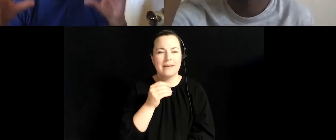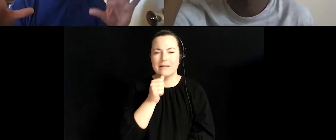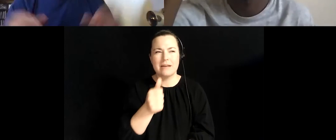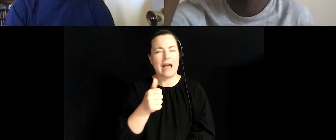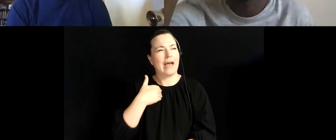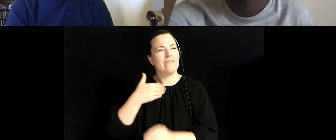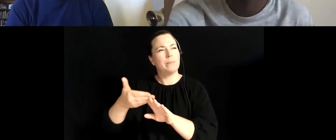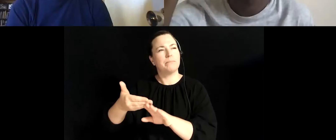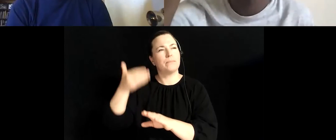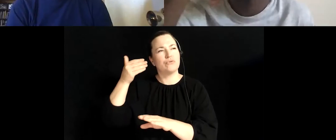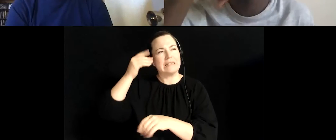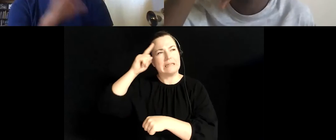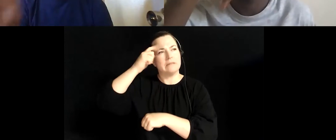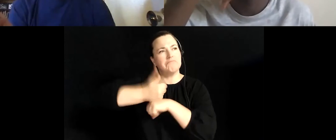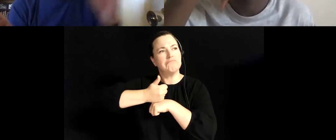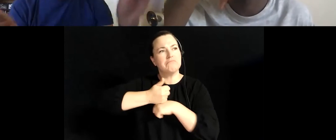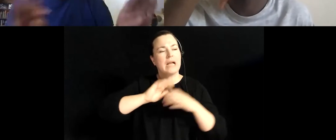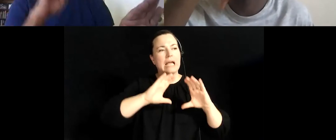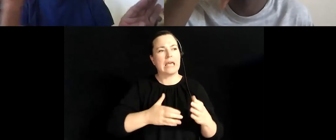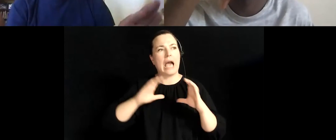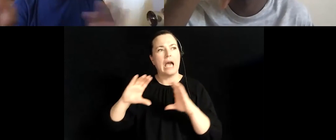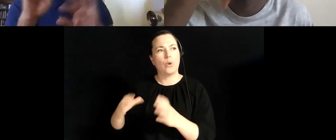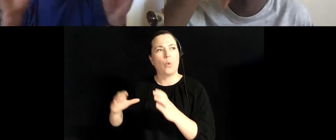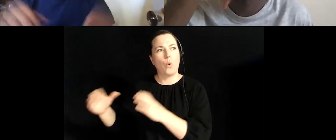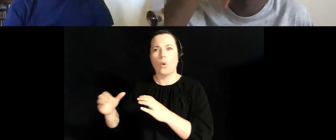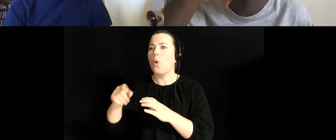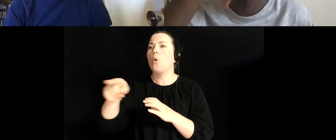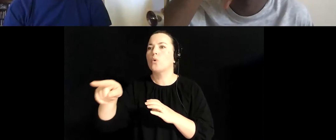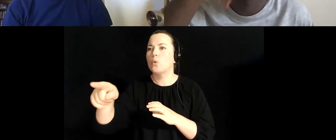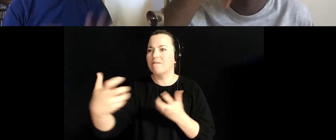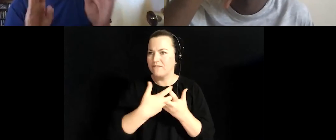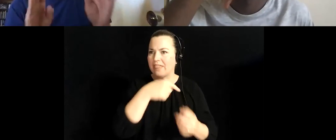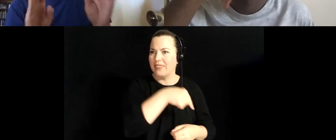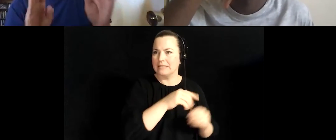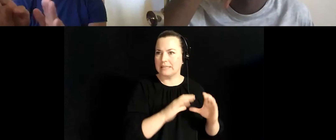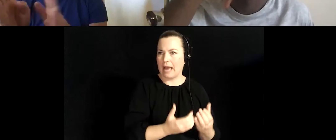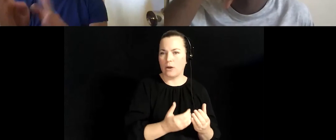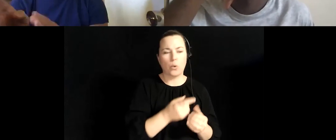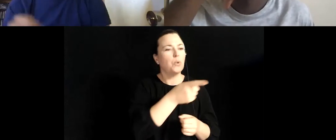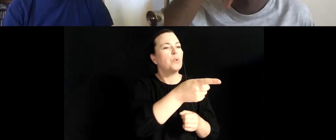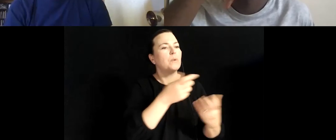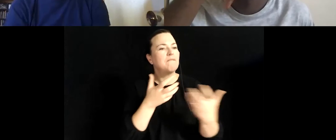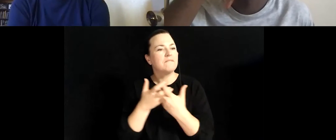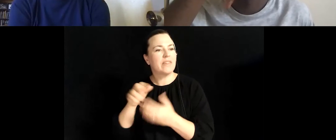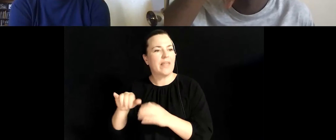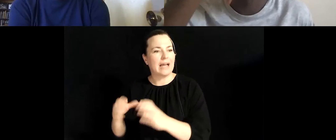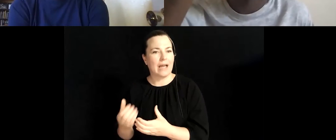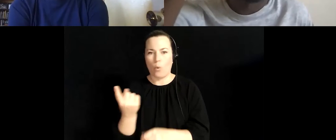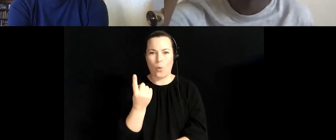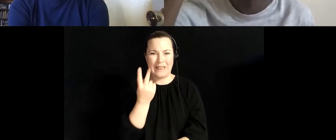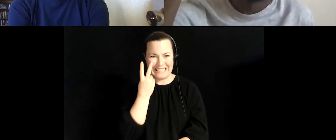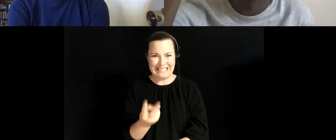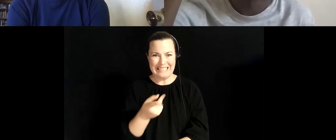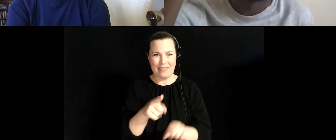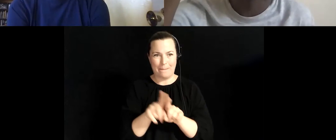prefixed categories that I'm dropping people into categories and then seeing them only as a certain category.